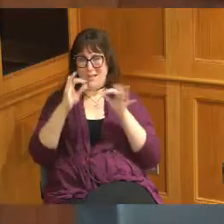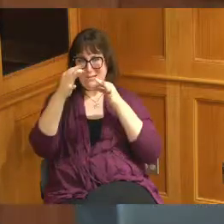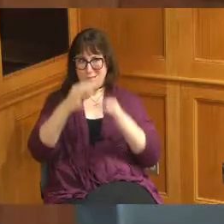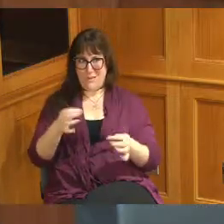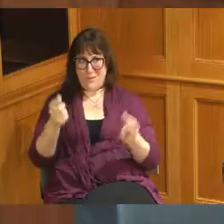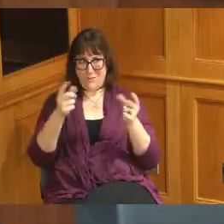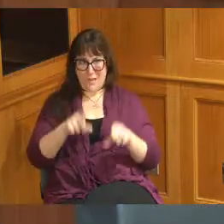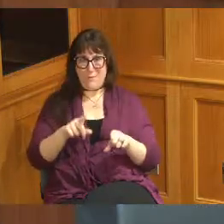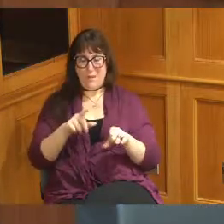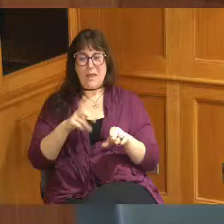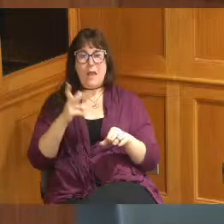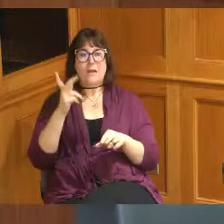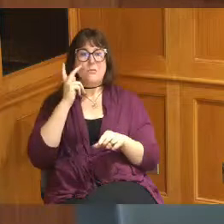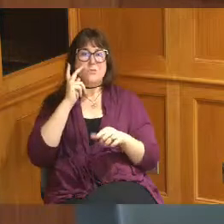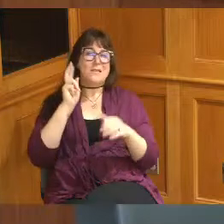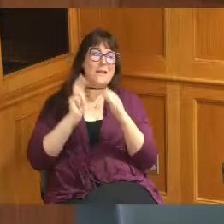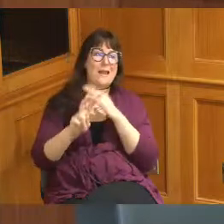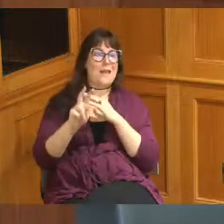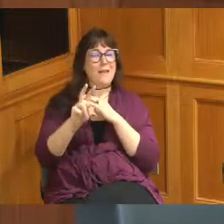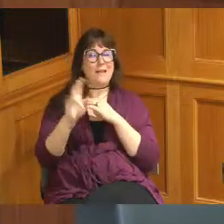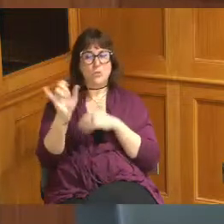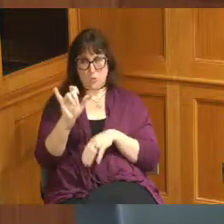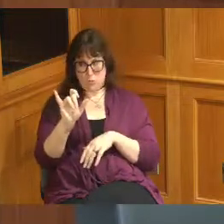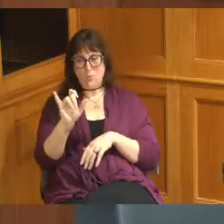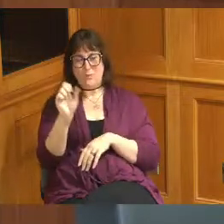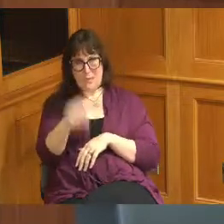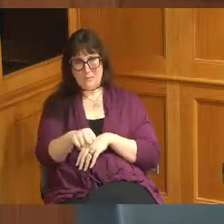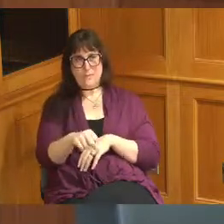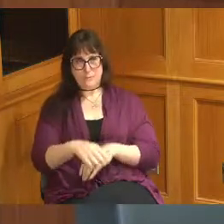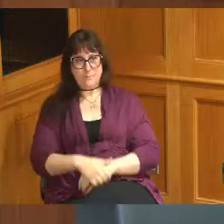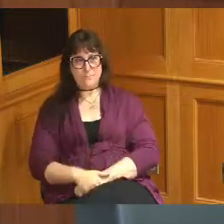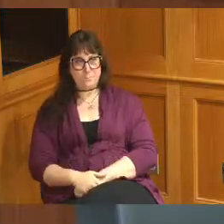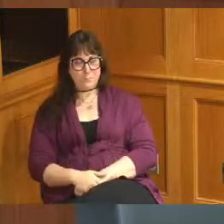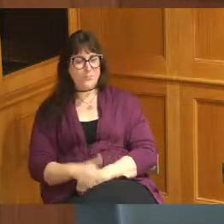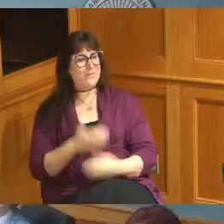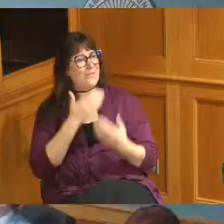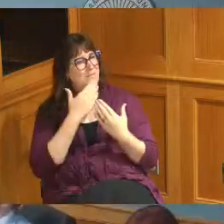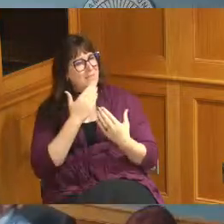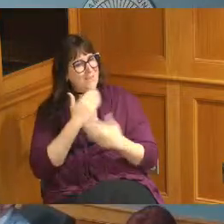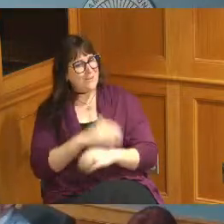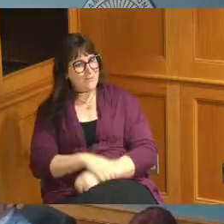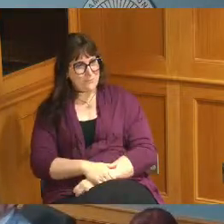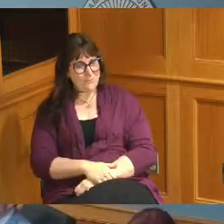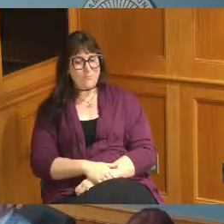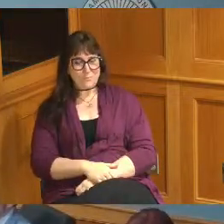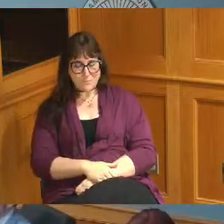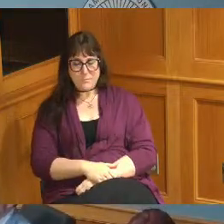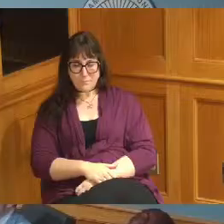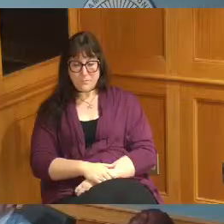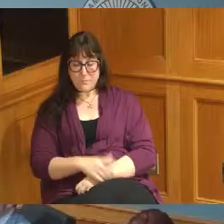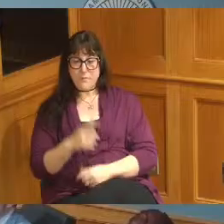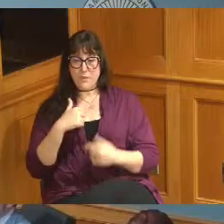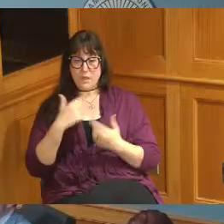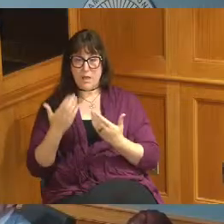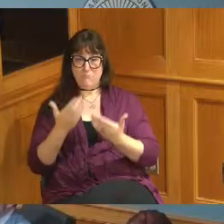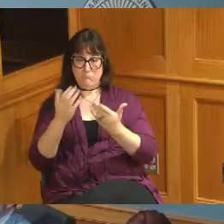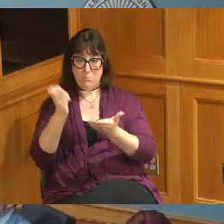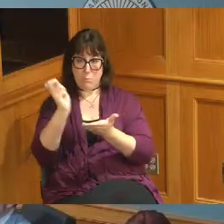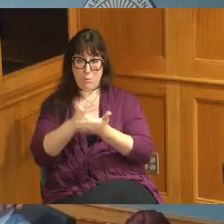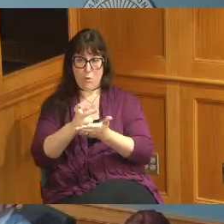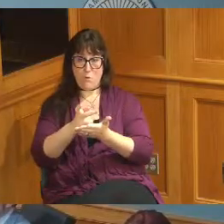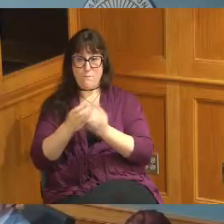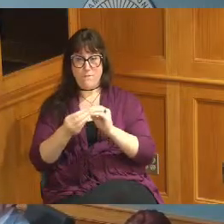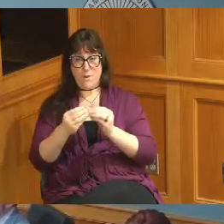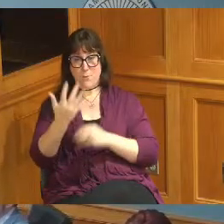what we're seeing for forecasting in the future as well. Yes. Thank you. Thank you. I'm going to move that we approve of item number